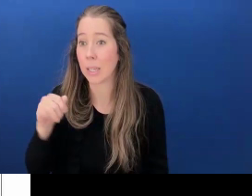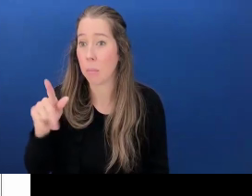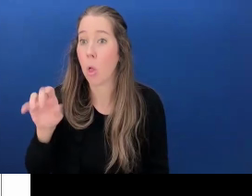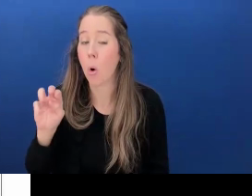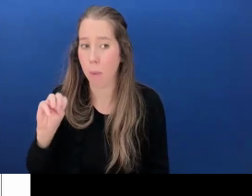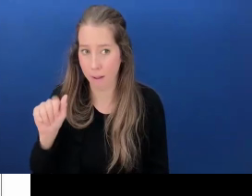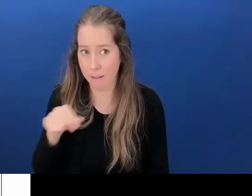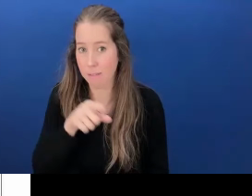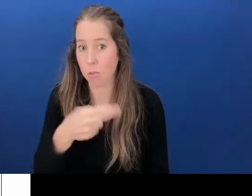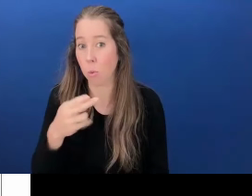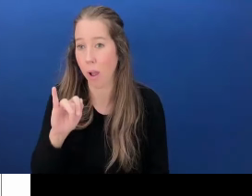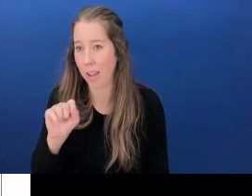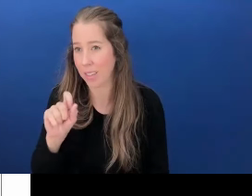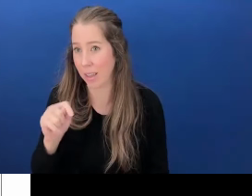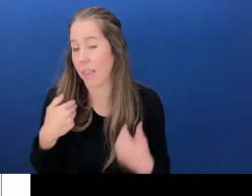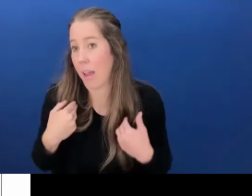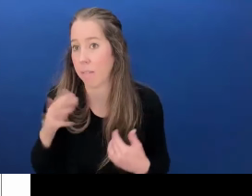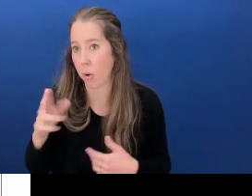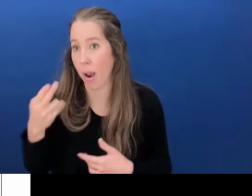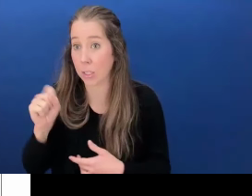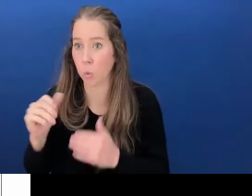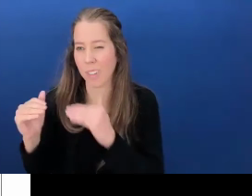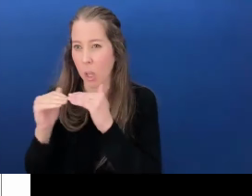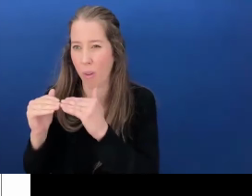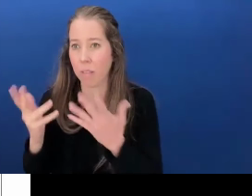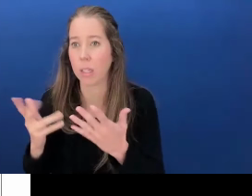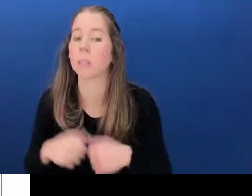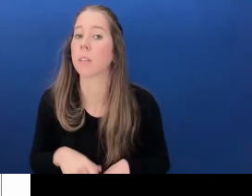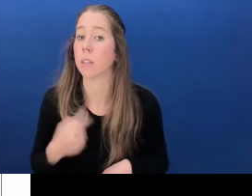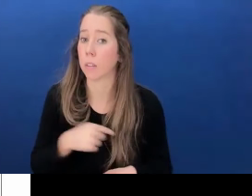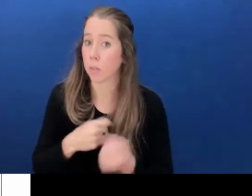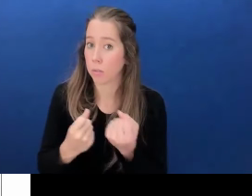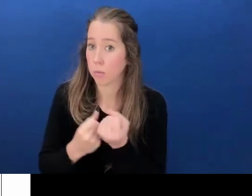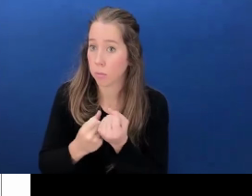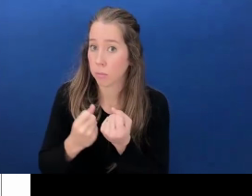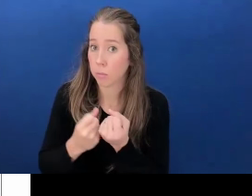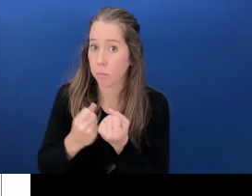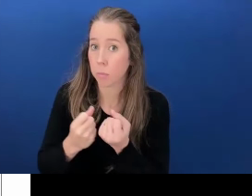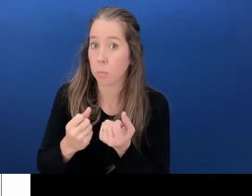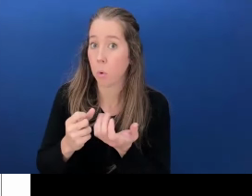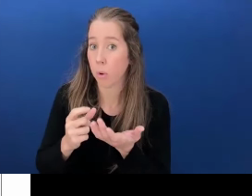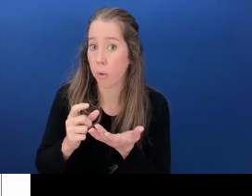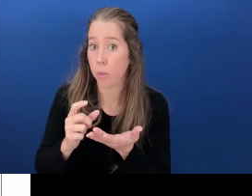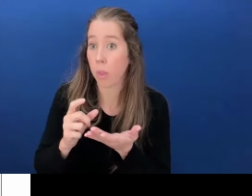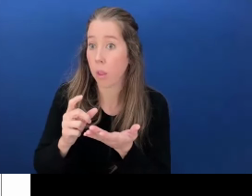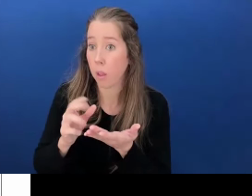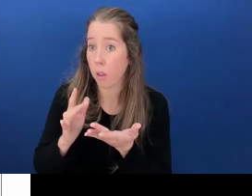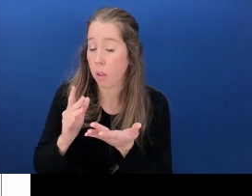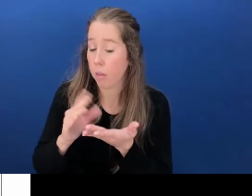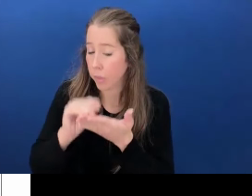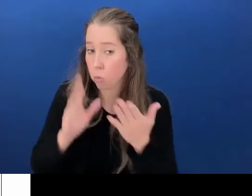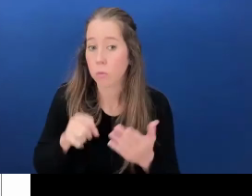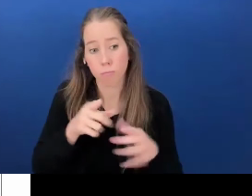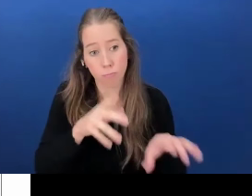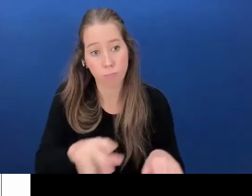equivalency. And what's really great about the way that we support the student here is they're taking a class with